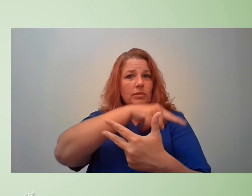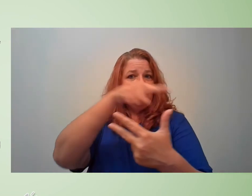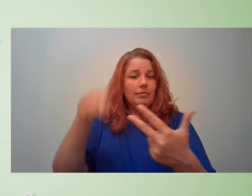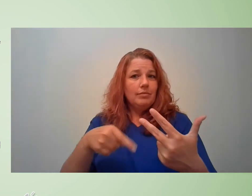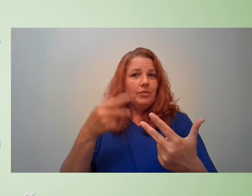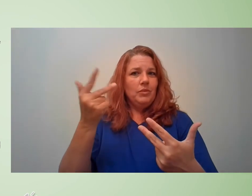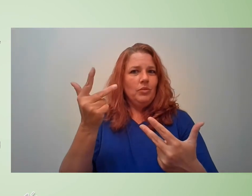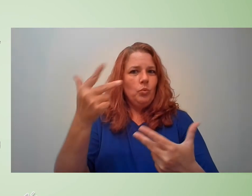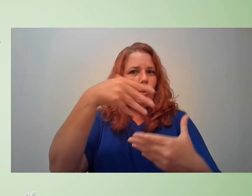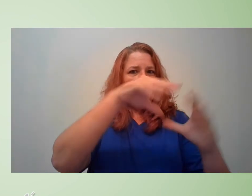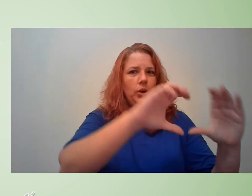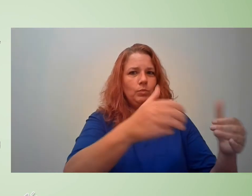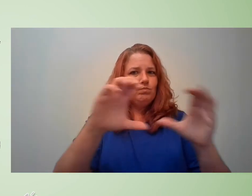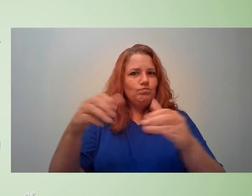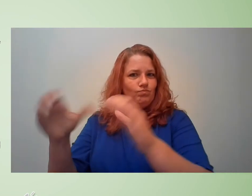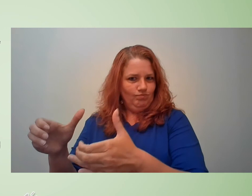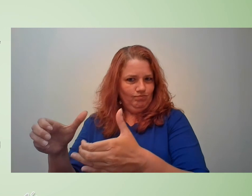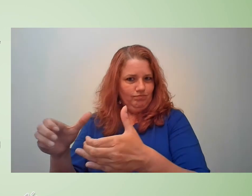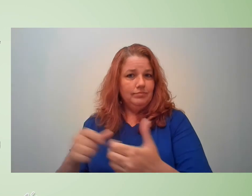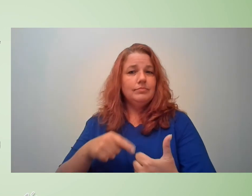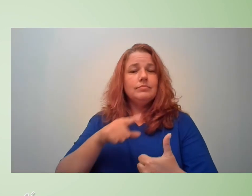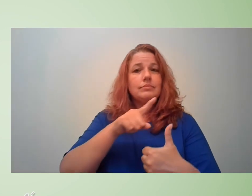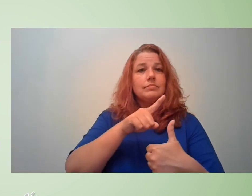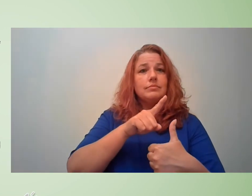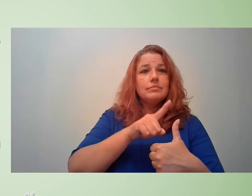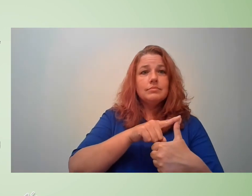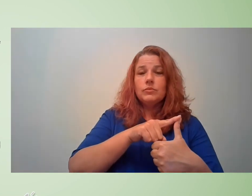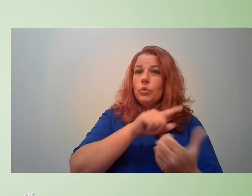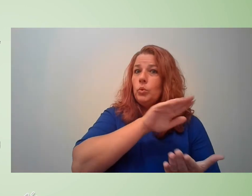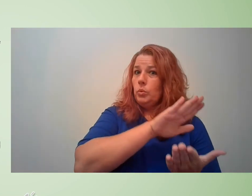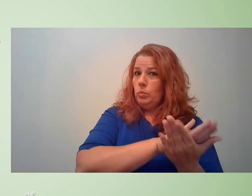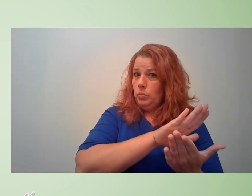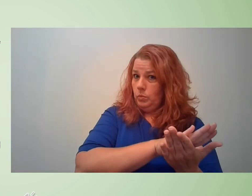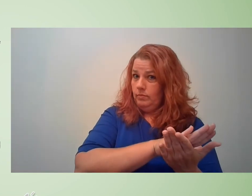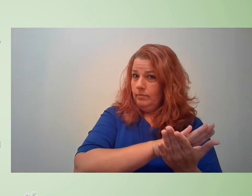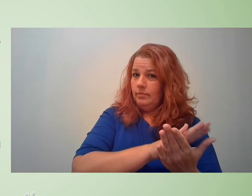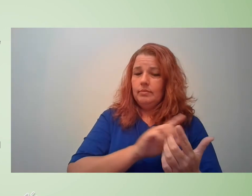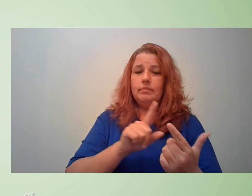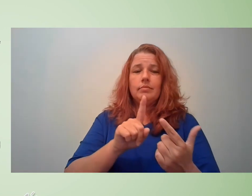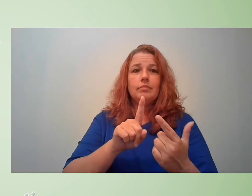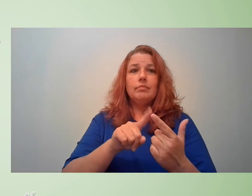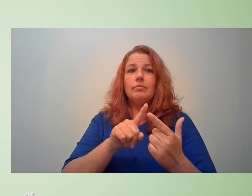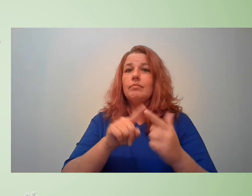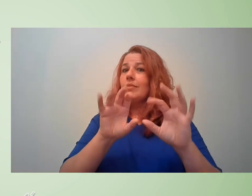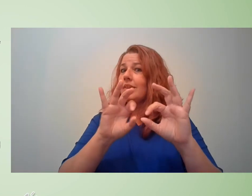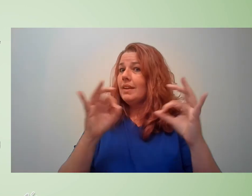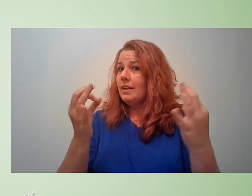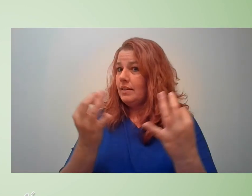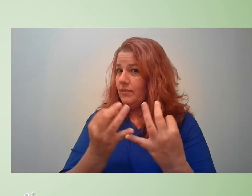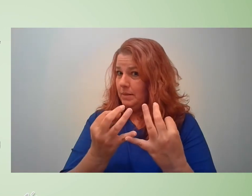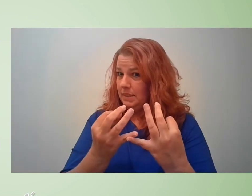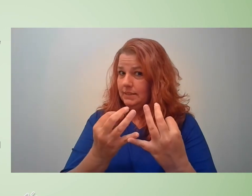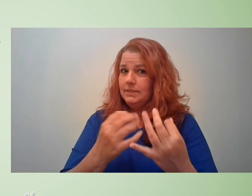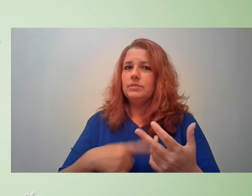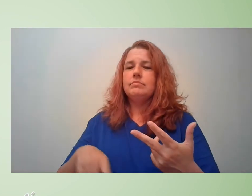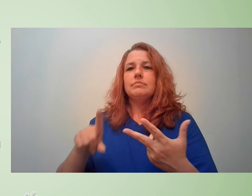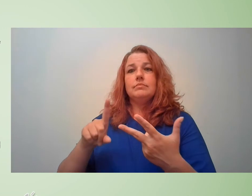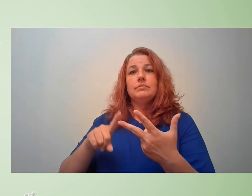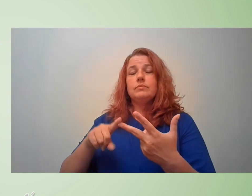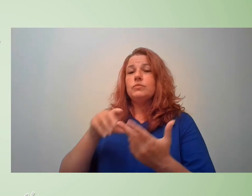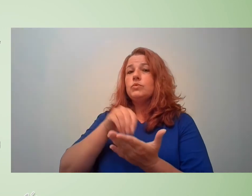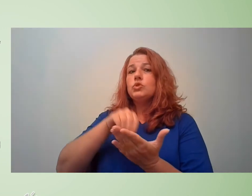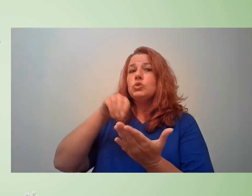focused on ASL vocabulary, reading, and having conversations about school. We are currently working on the compact for this